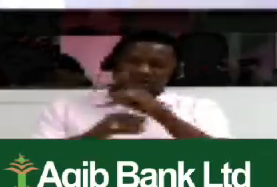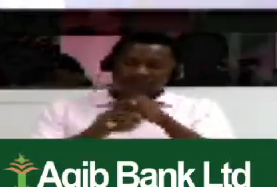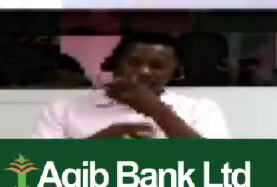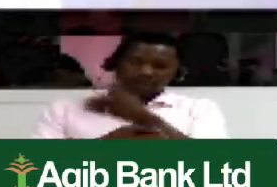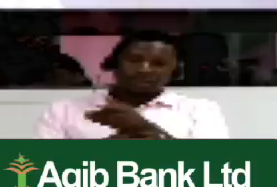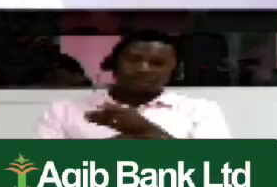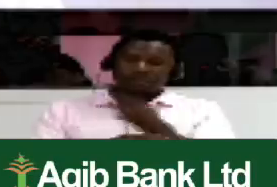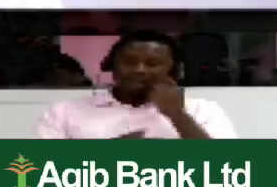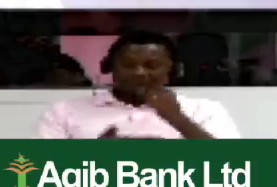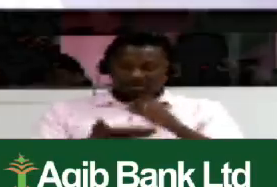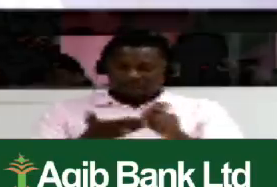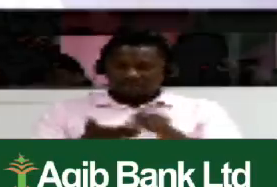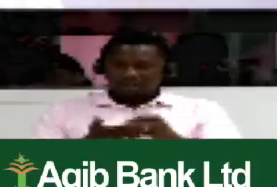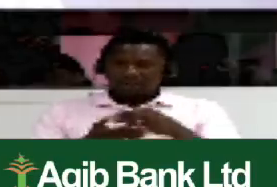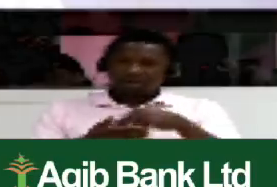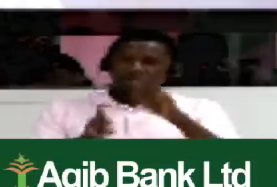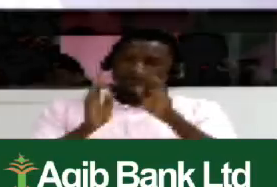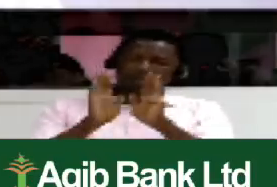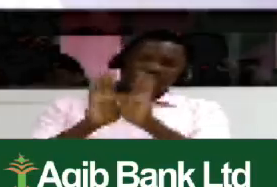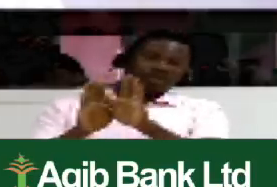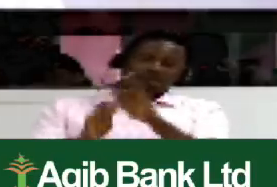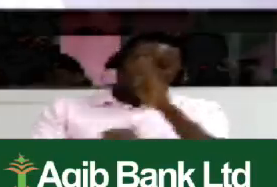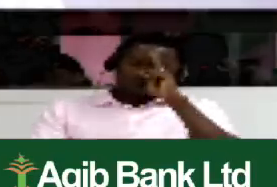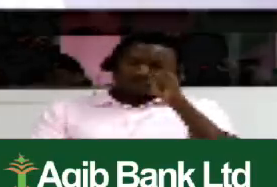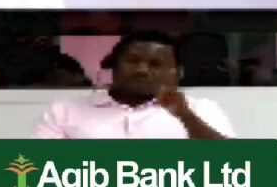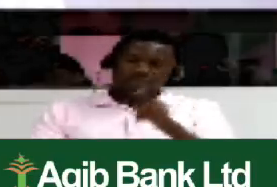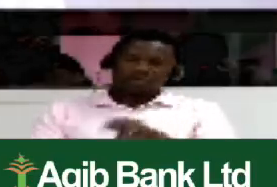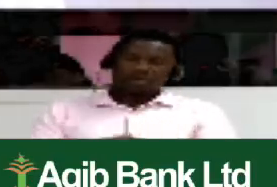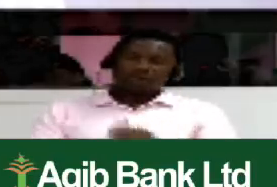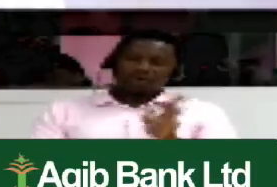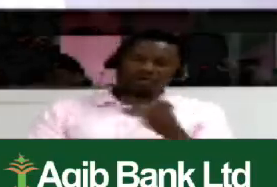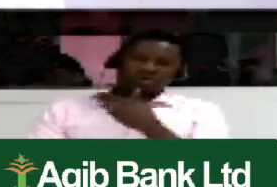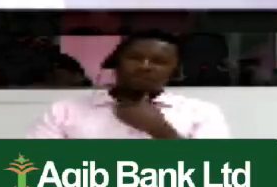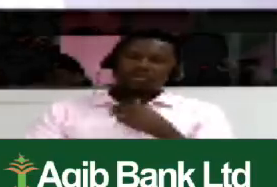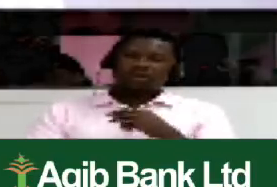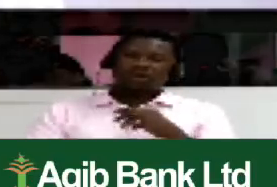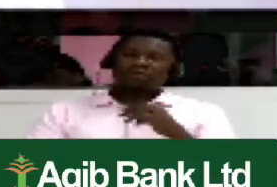letter, and then he went off with the fire service officer.